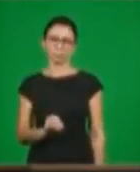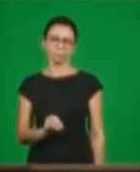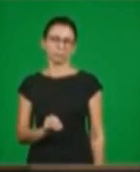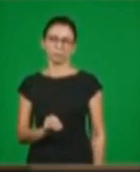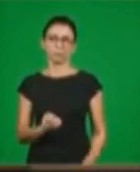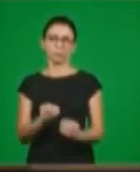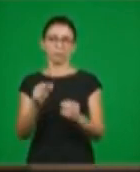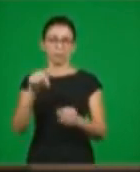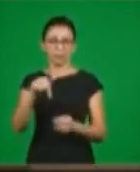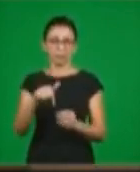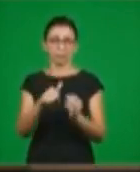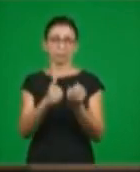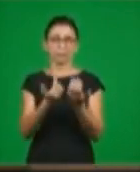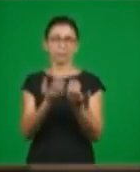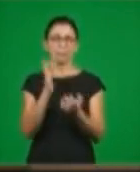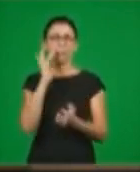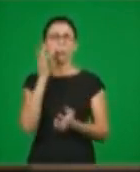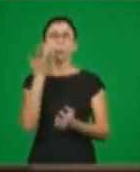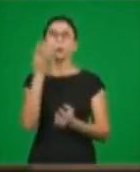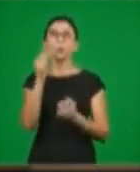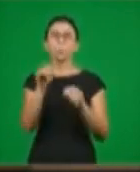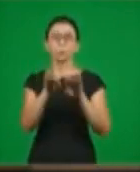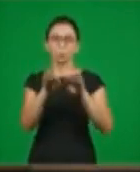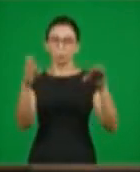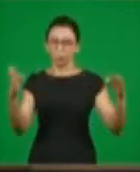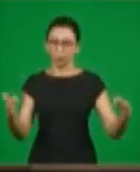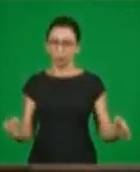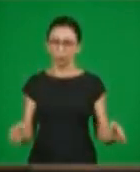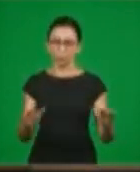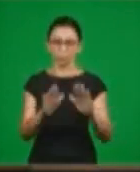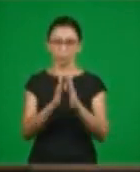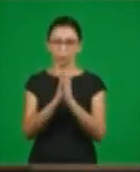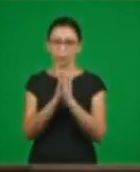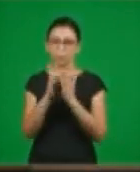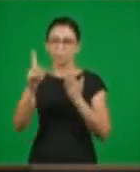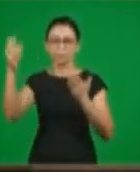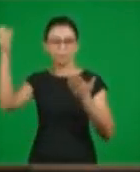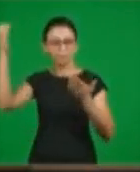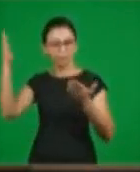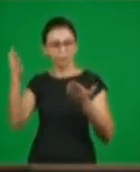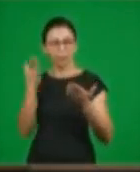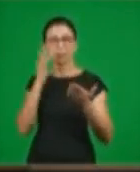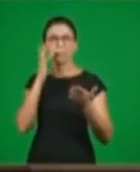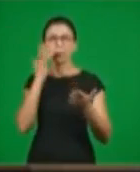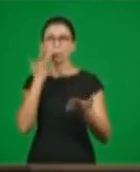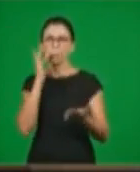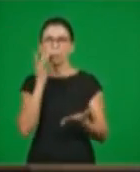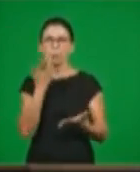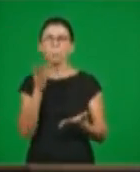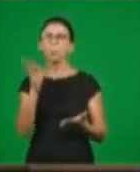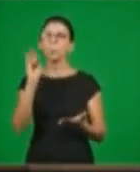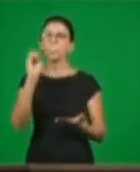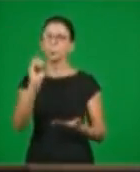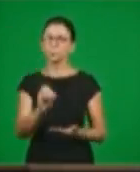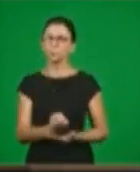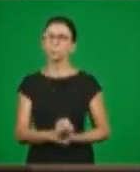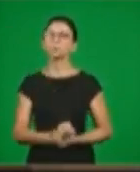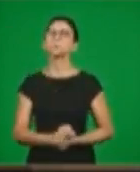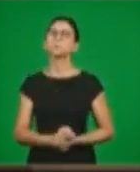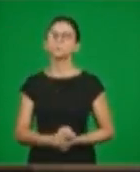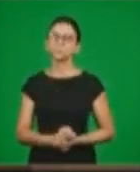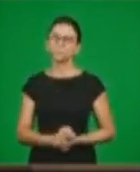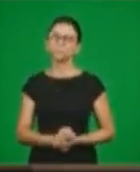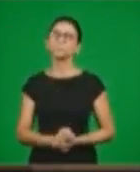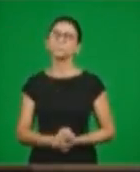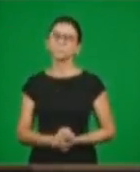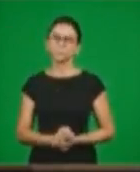The gold is the word of the Lord. The pulpit here, it is made of gold. The word, it